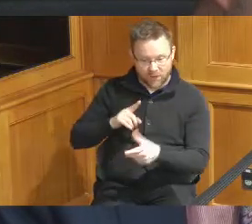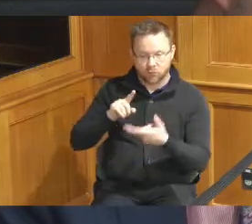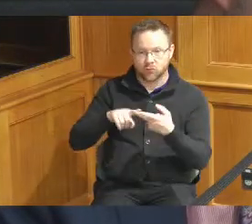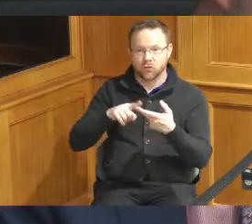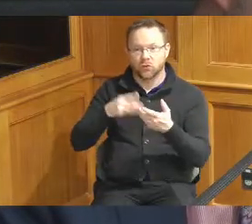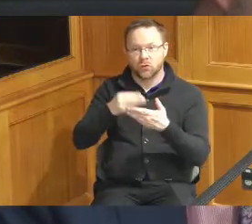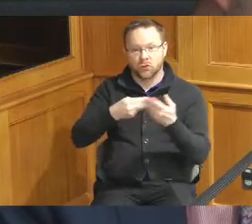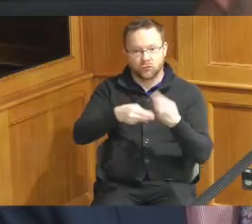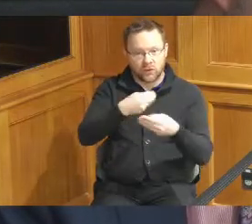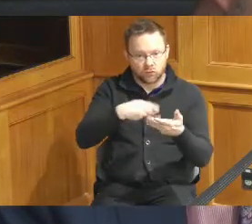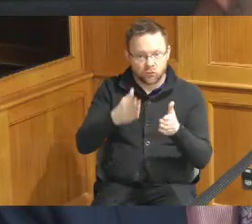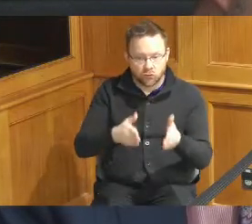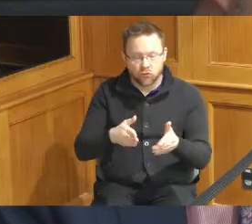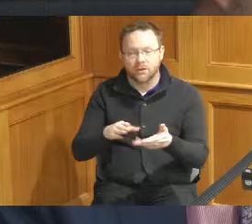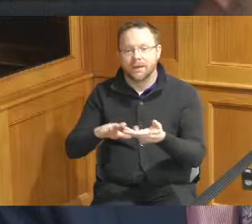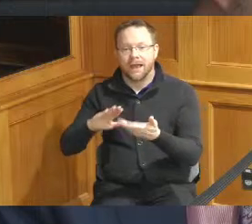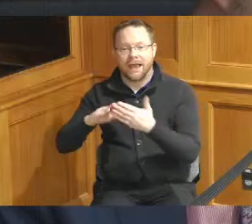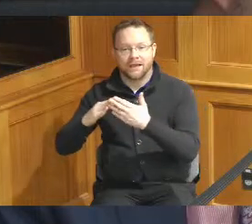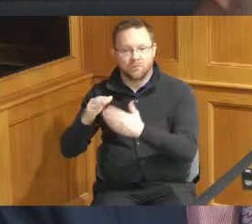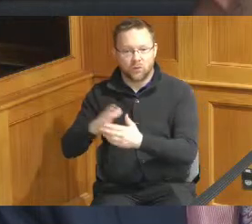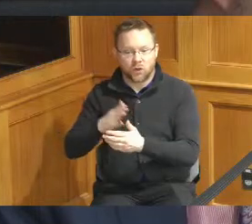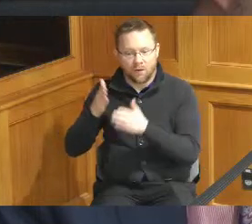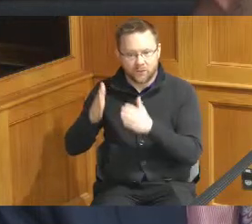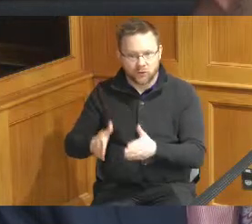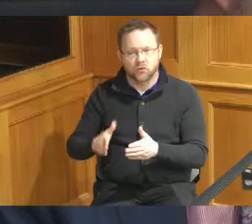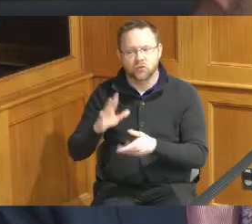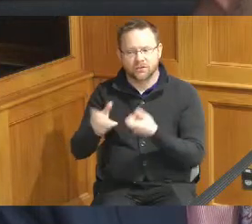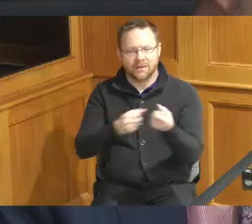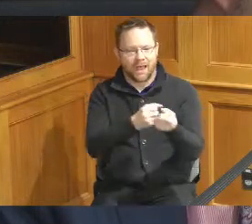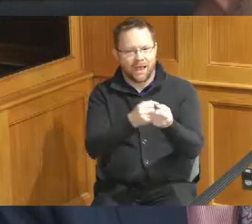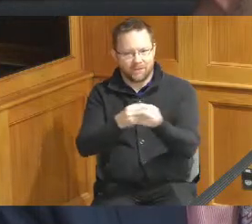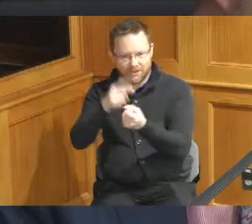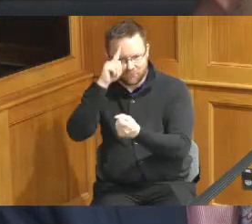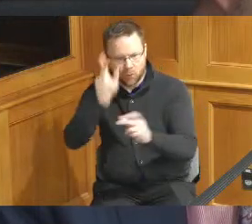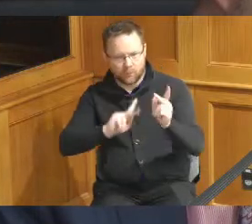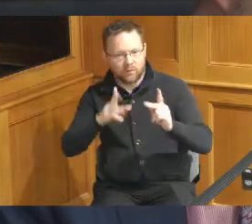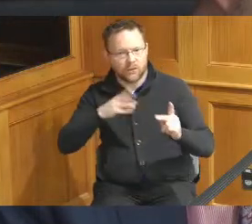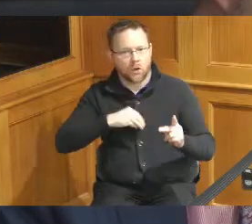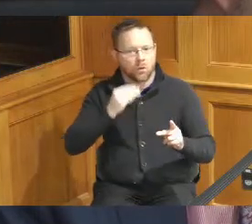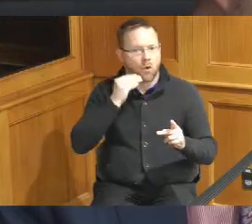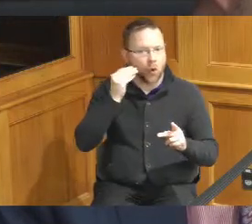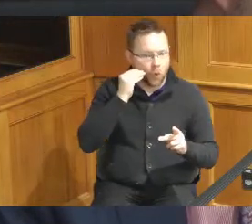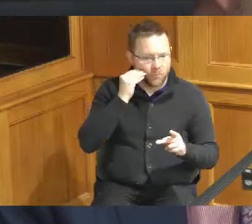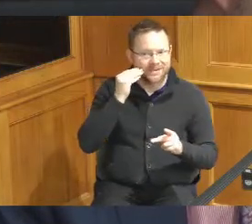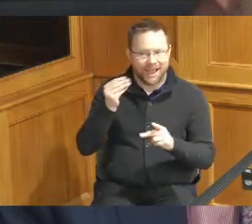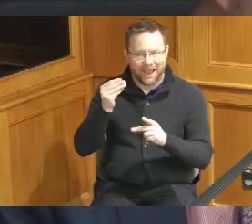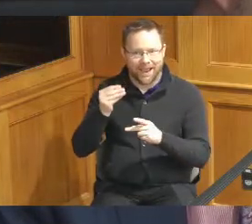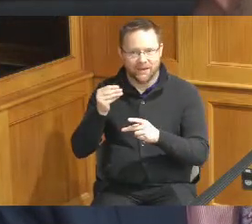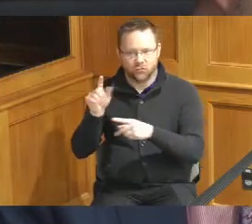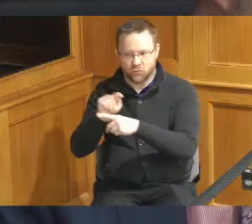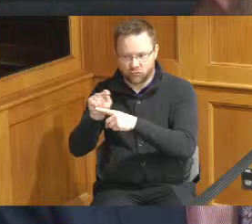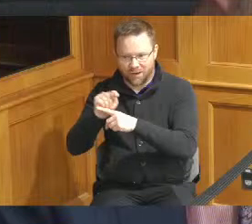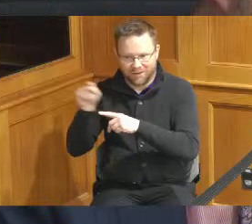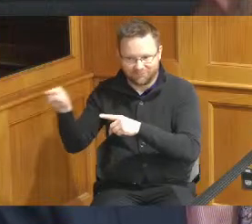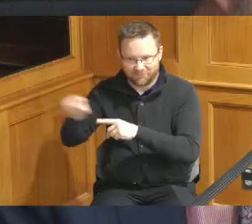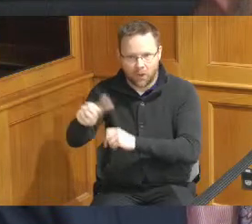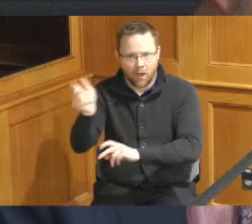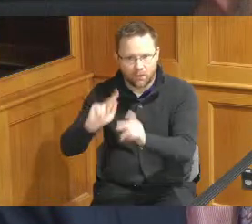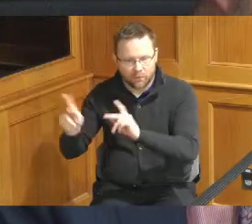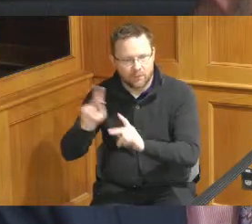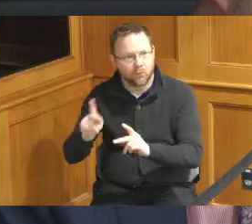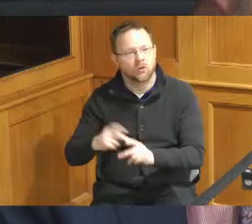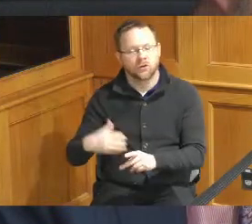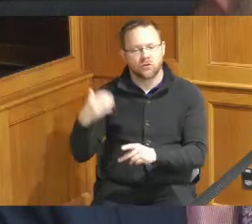officer, providing advocacy work for homeowners and resident engagement training. And whereas Leah chaired the annual